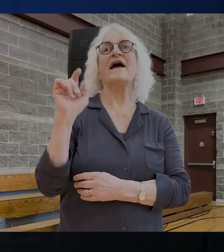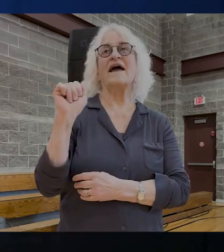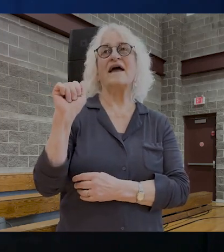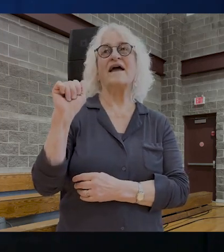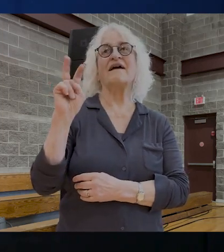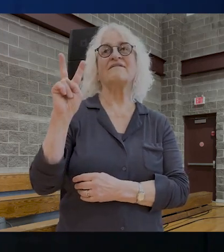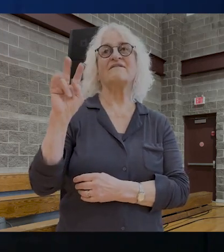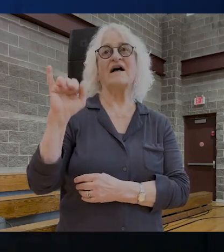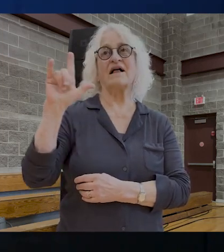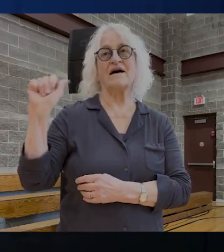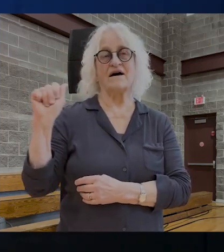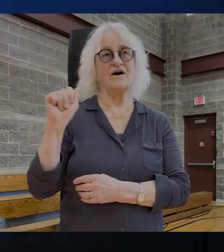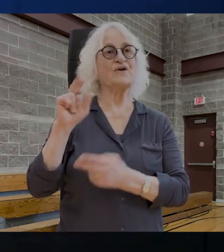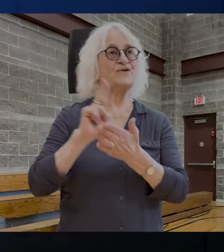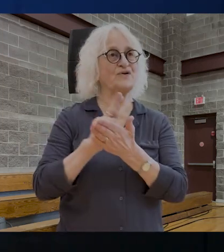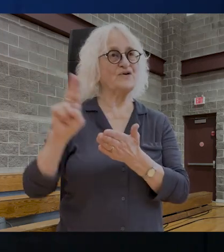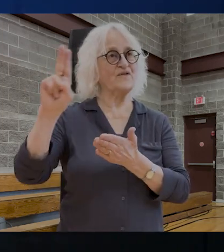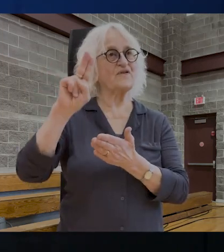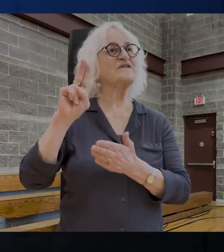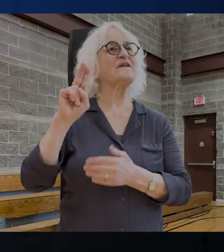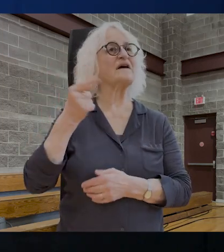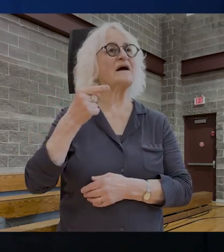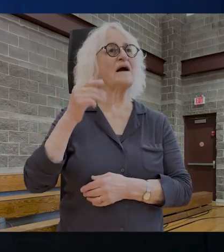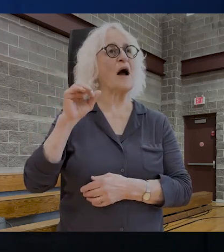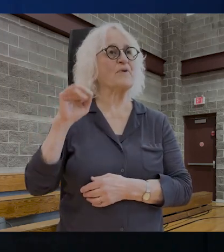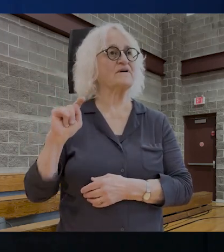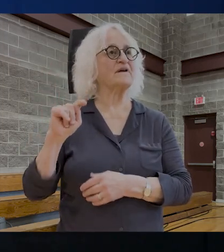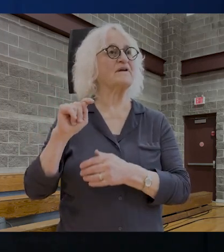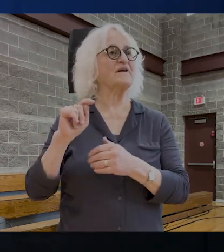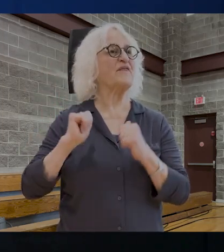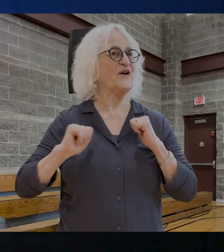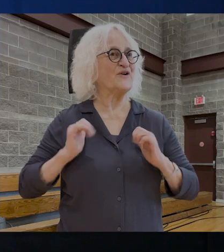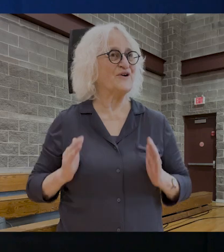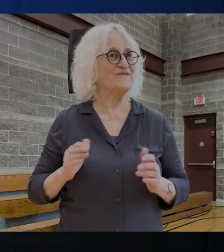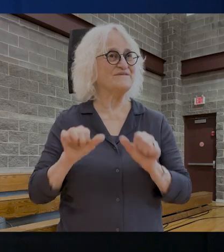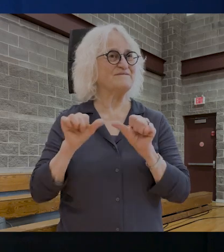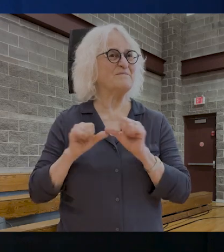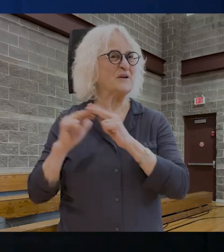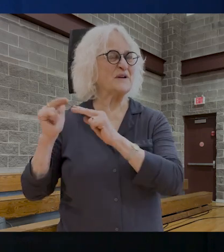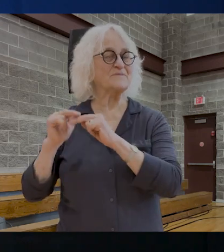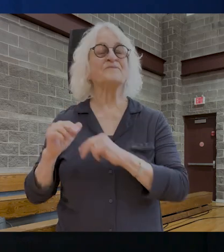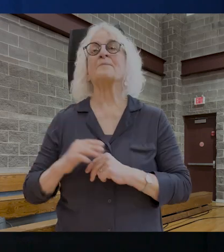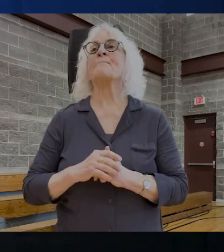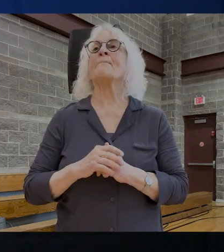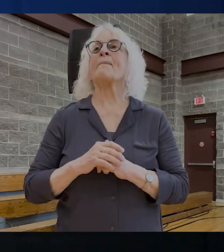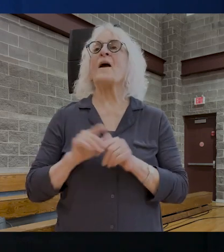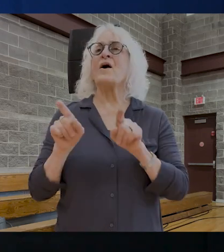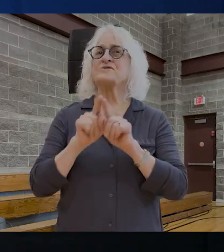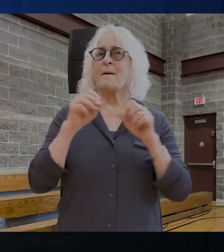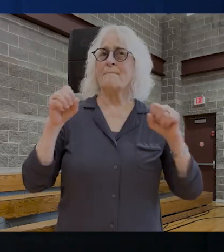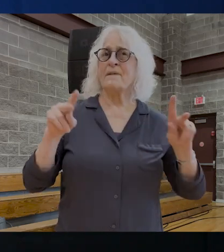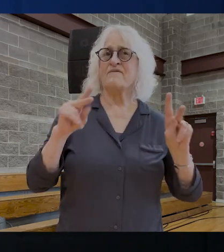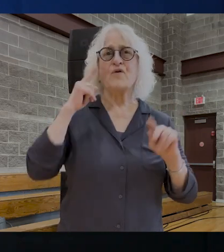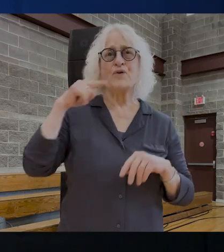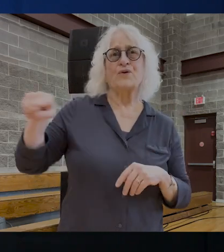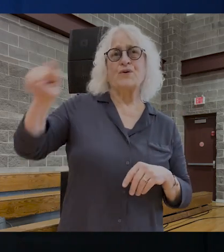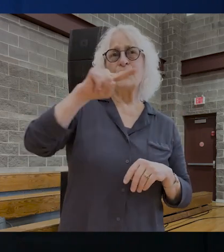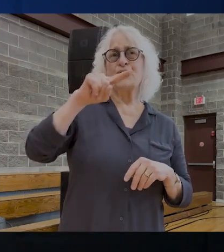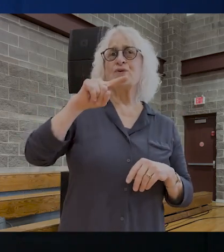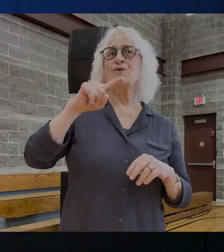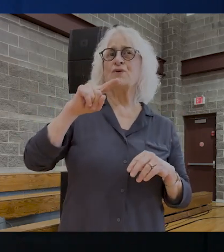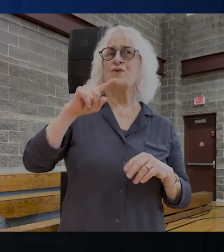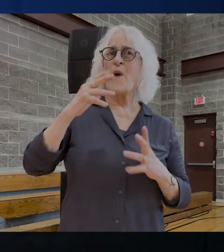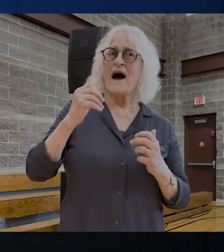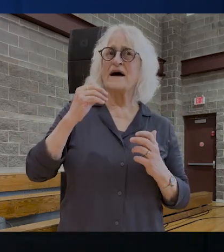Avila University in the Goppert Theater. There's also an opportunity for those you might want to add